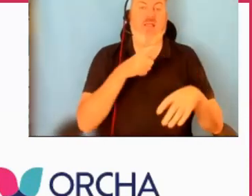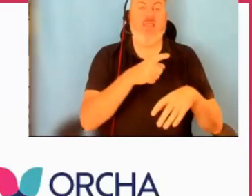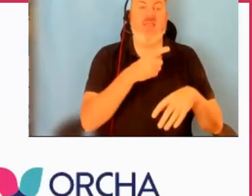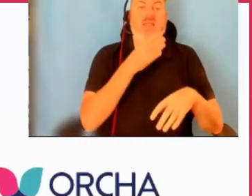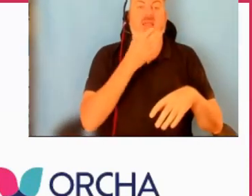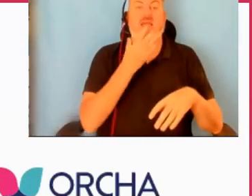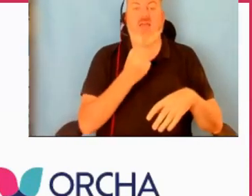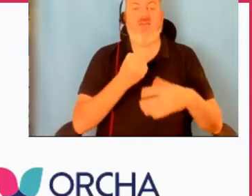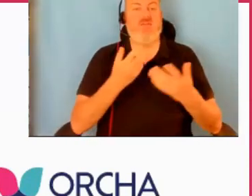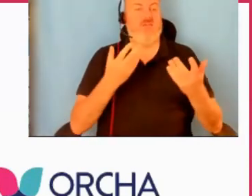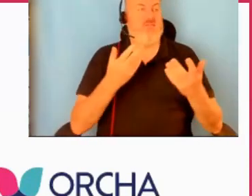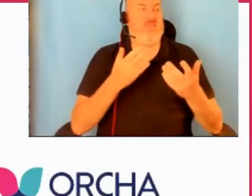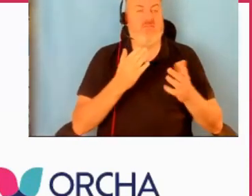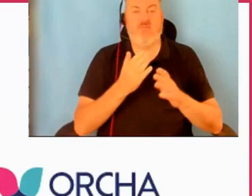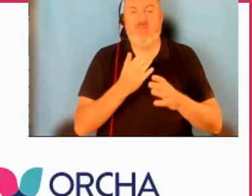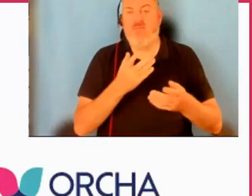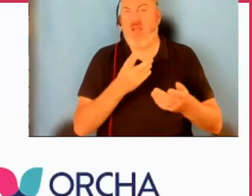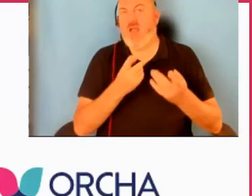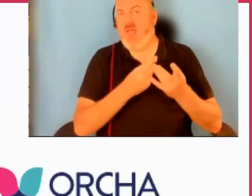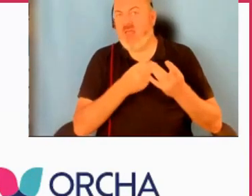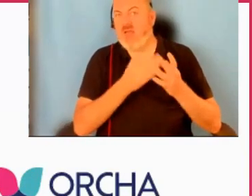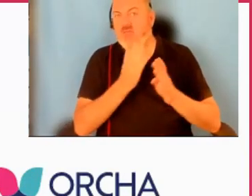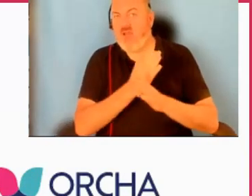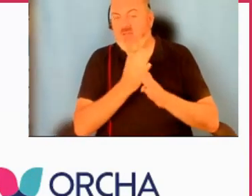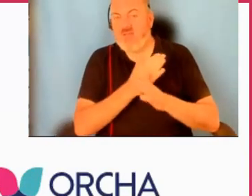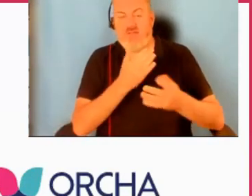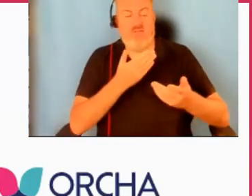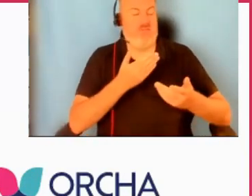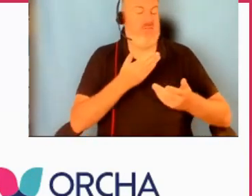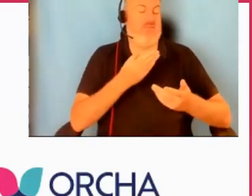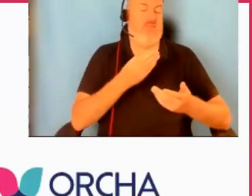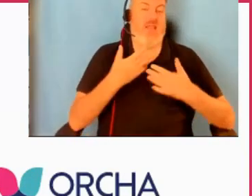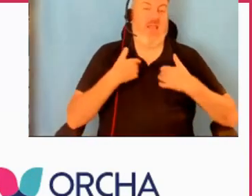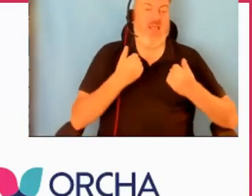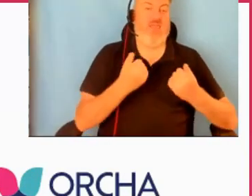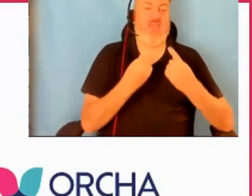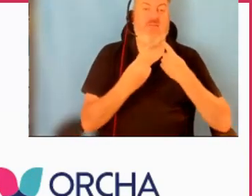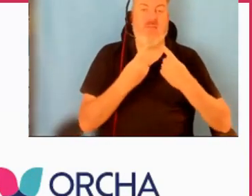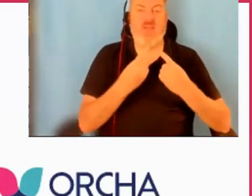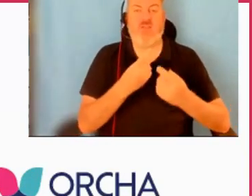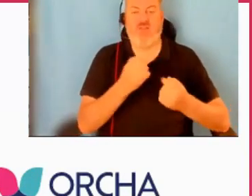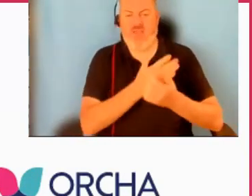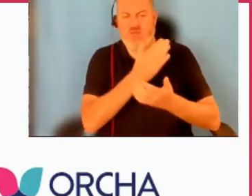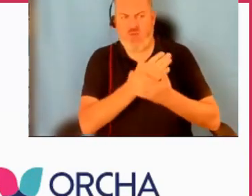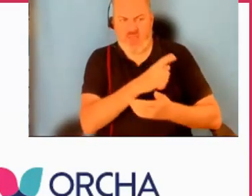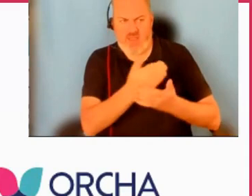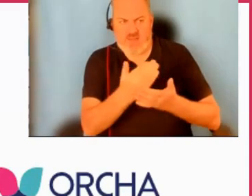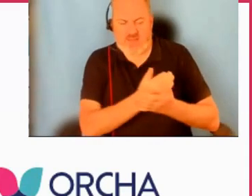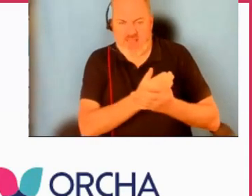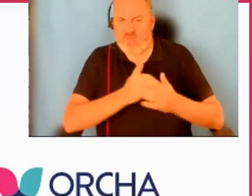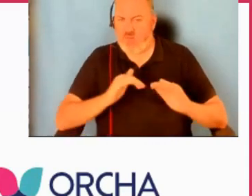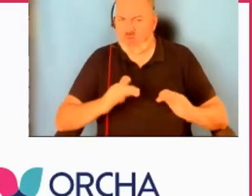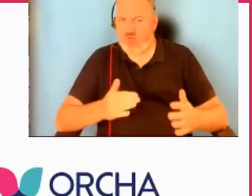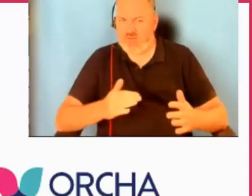wellbeing apps to see whether they're safe and effective. And NHS Inform is Scotland's National